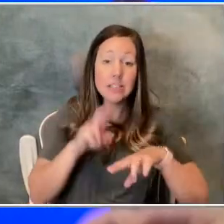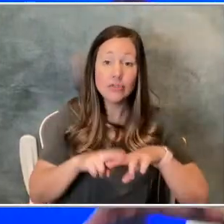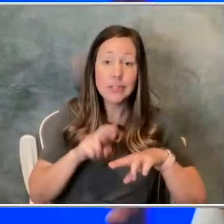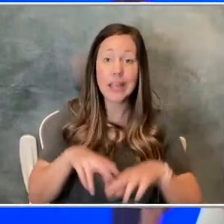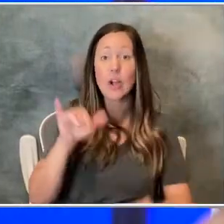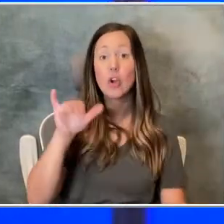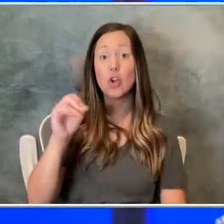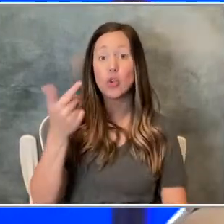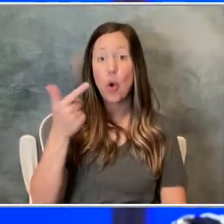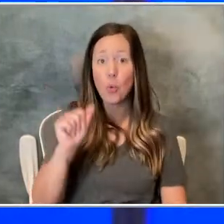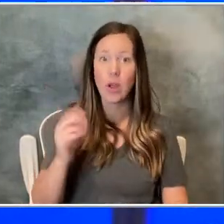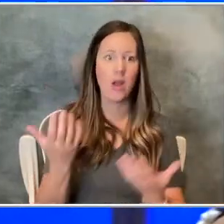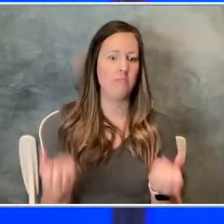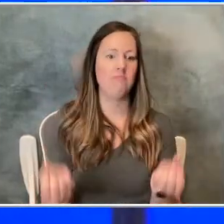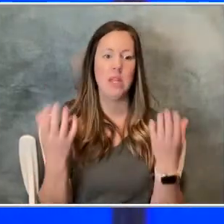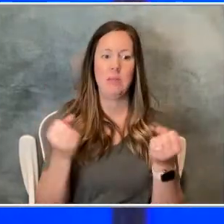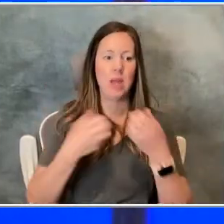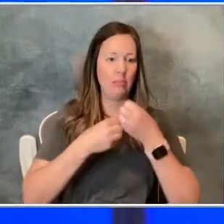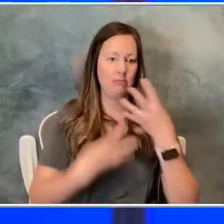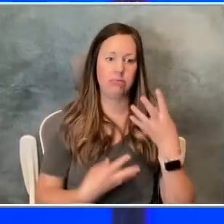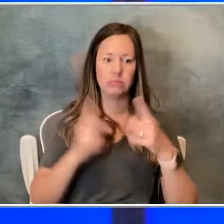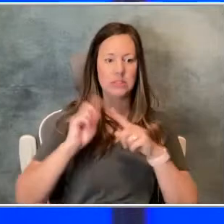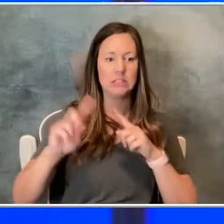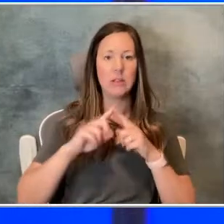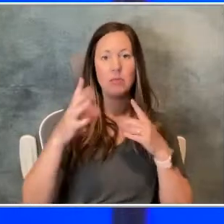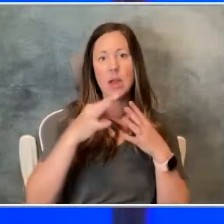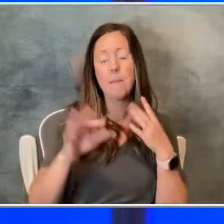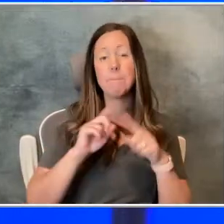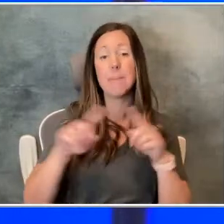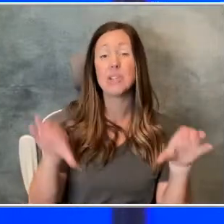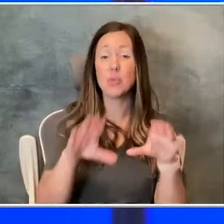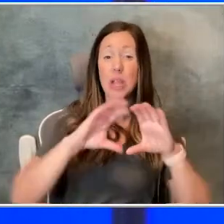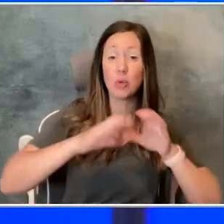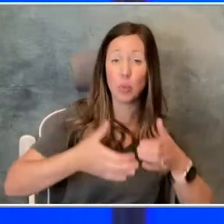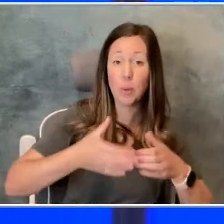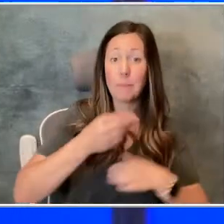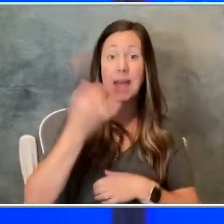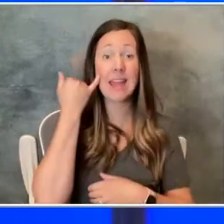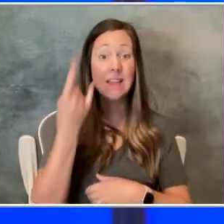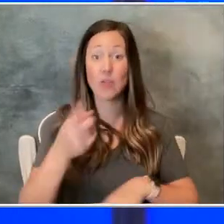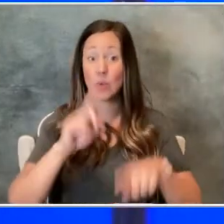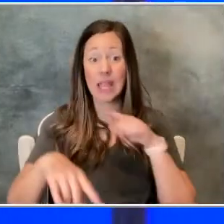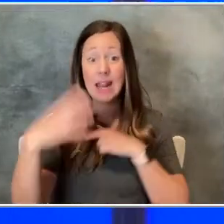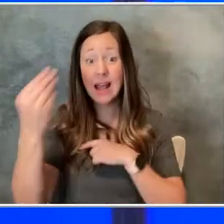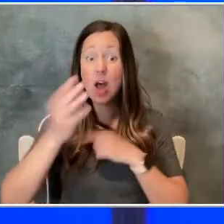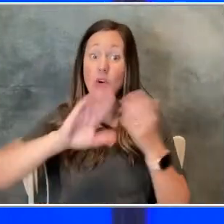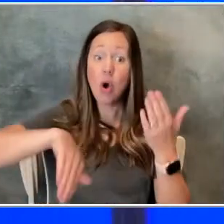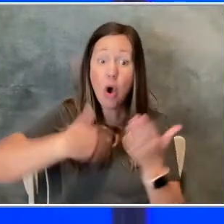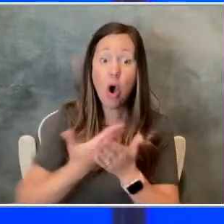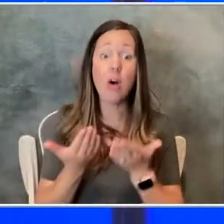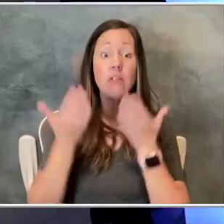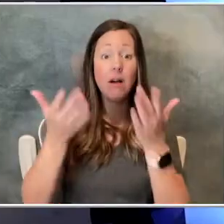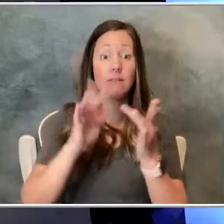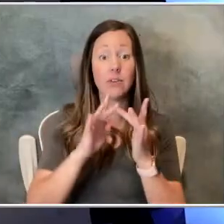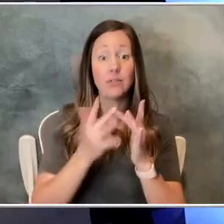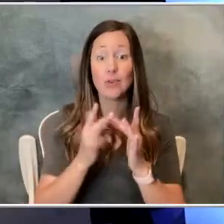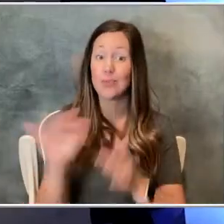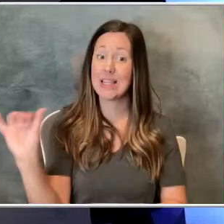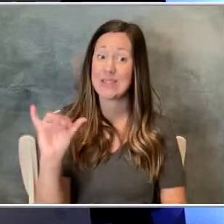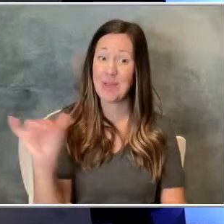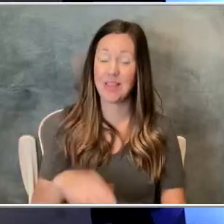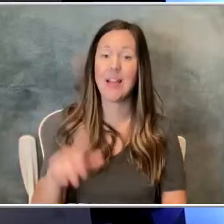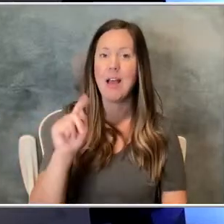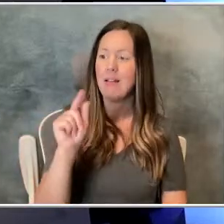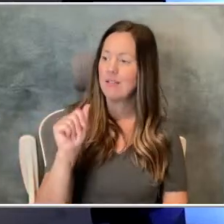only are they getting you out and moving, but they're doing it in groups. And if you can't get out for some reason, they're all offered virtually as well. Tai Chi, maybe they'll get me